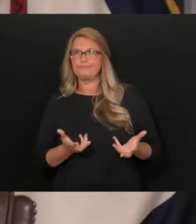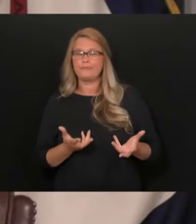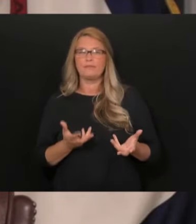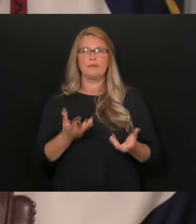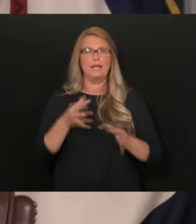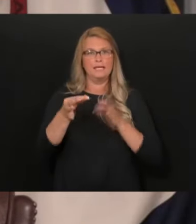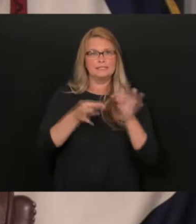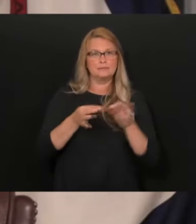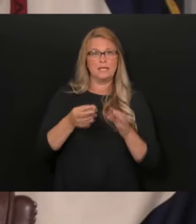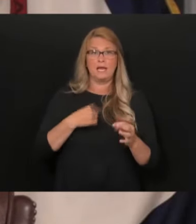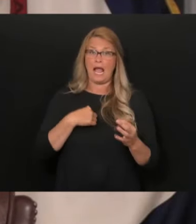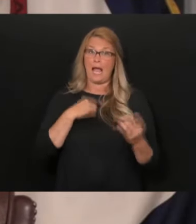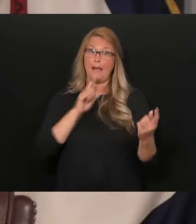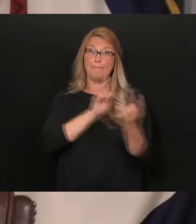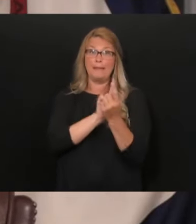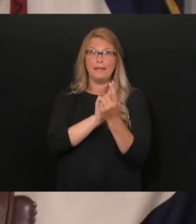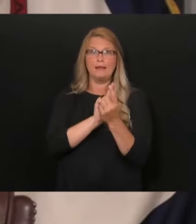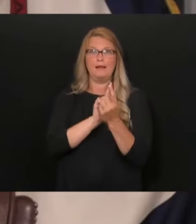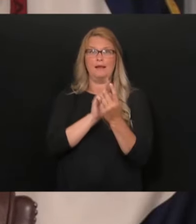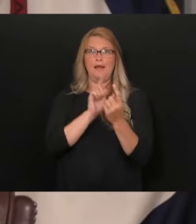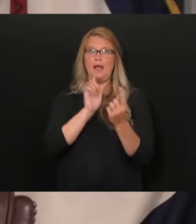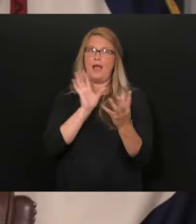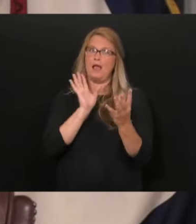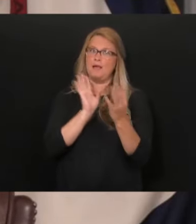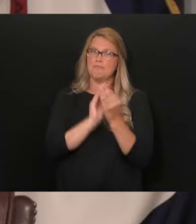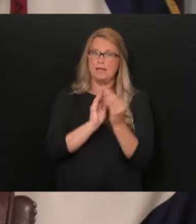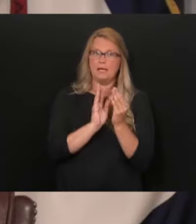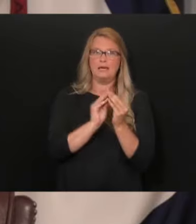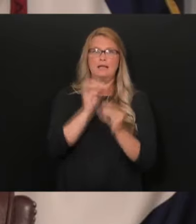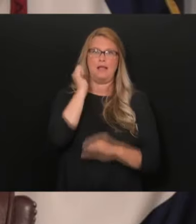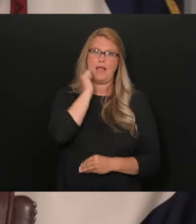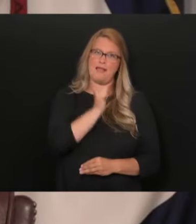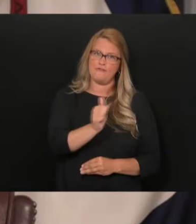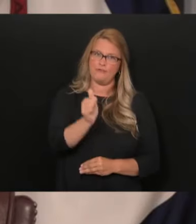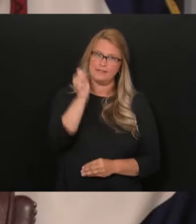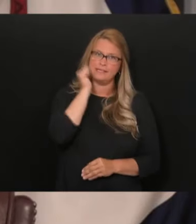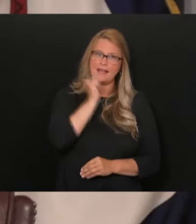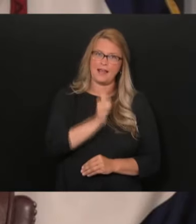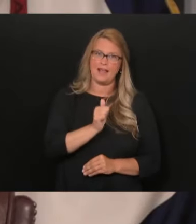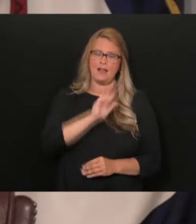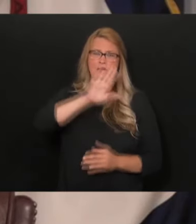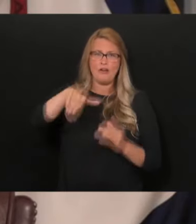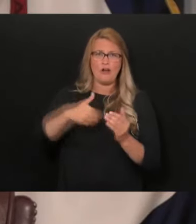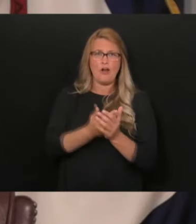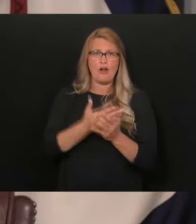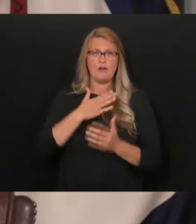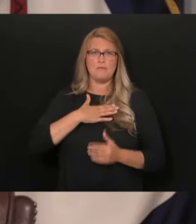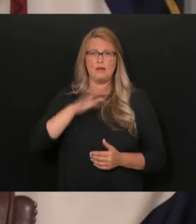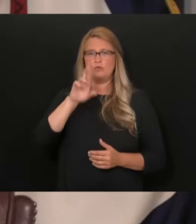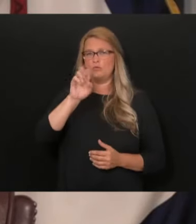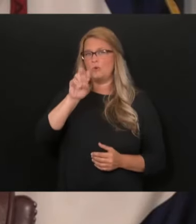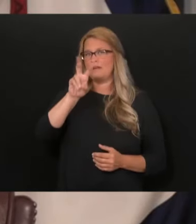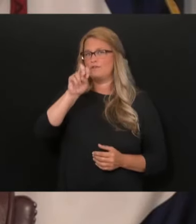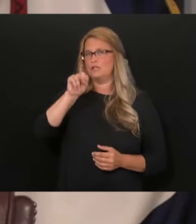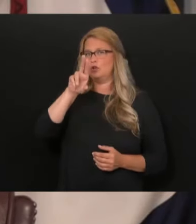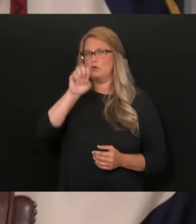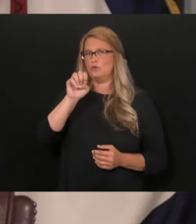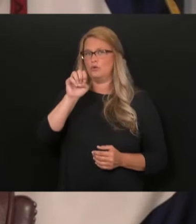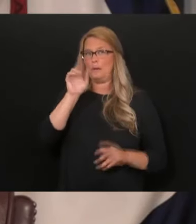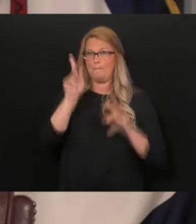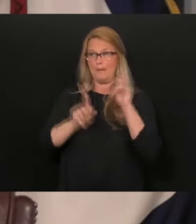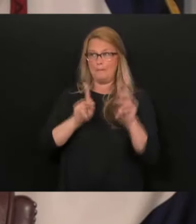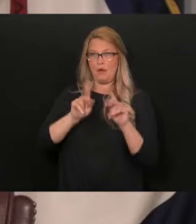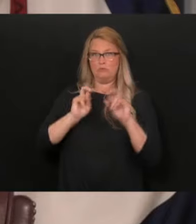we meet every day, every single day, and all the revenue people and myself and everything, we're meeting every day, and